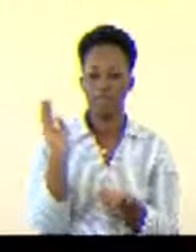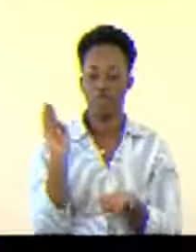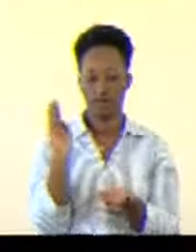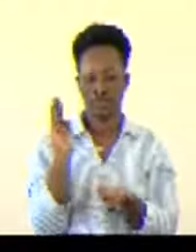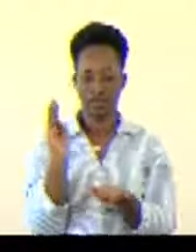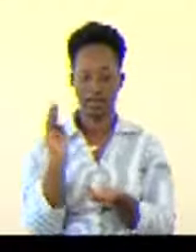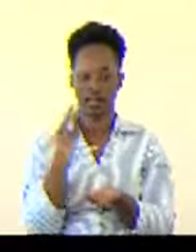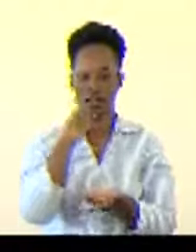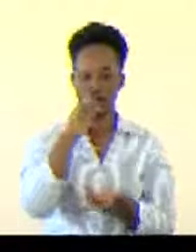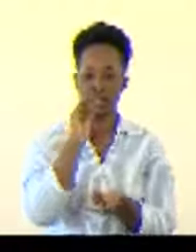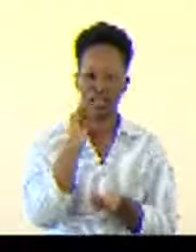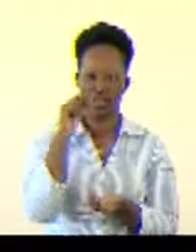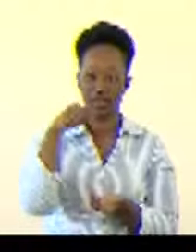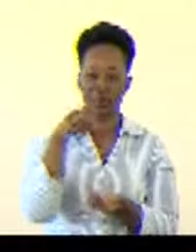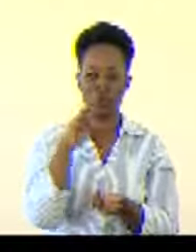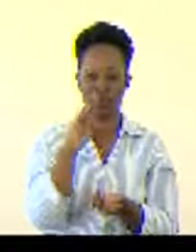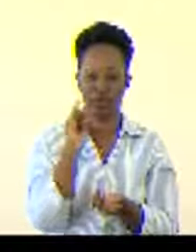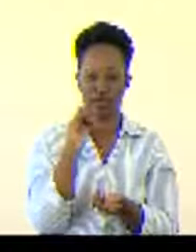liquid